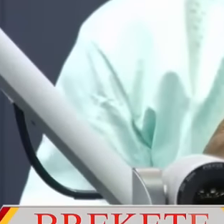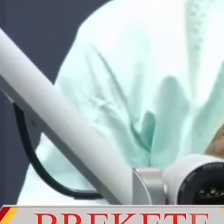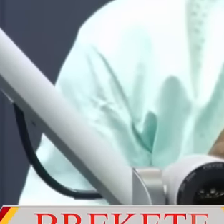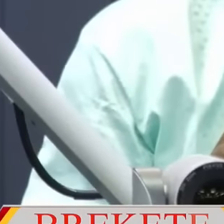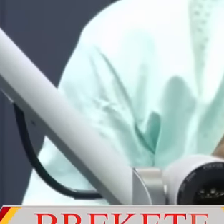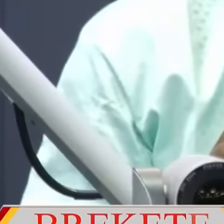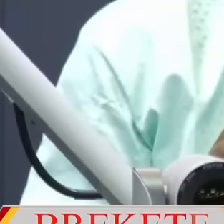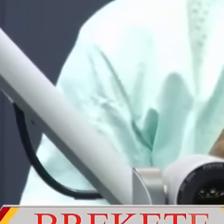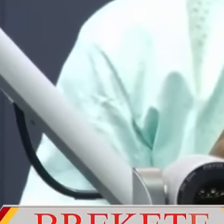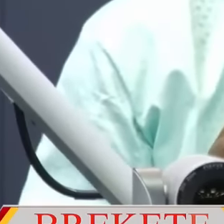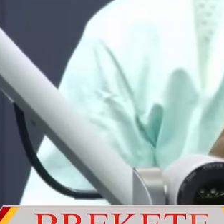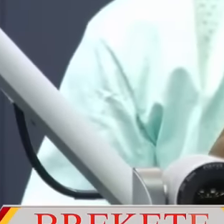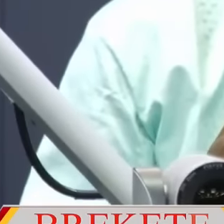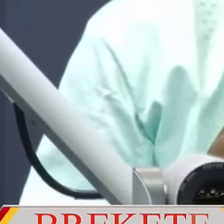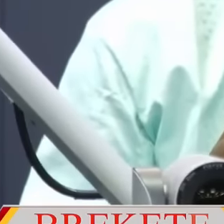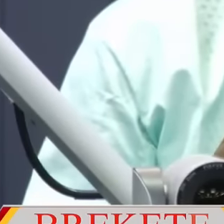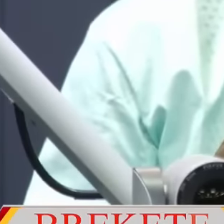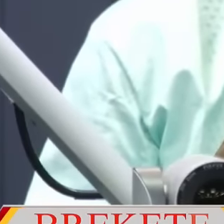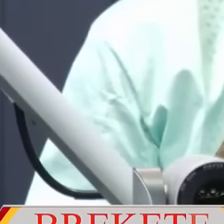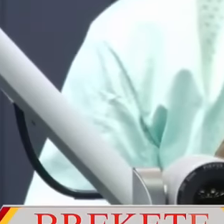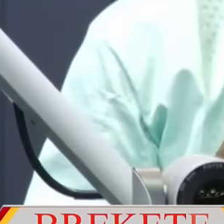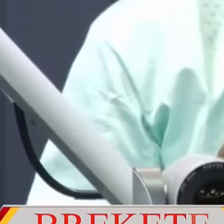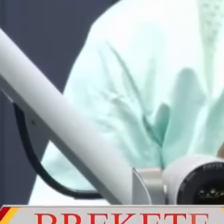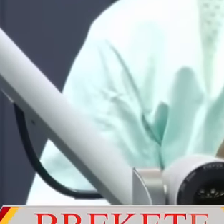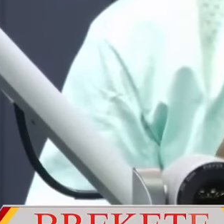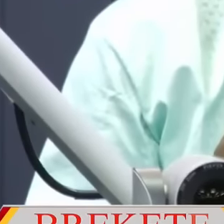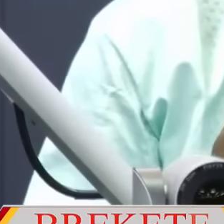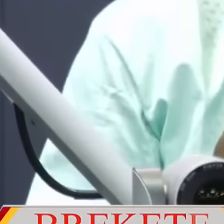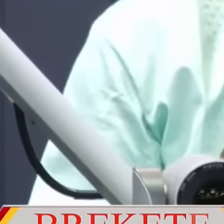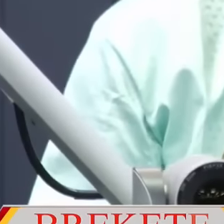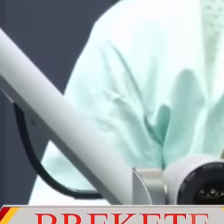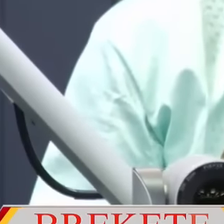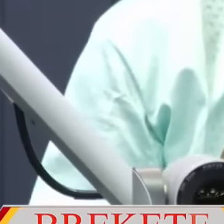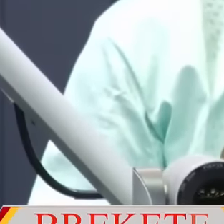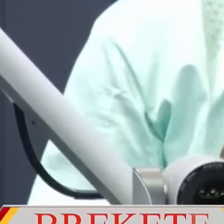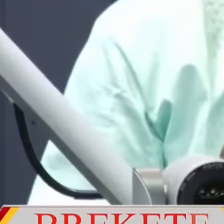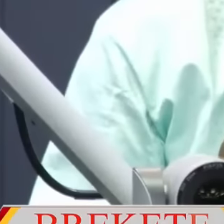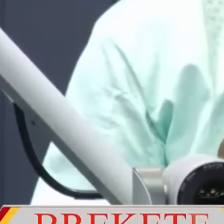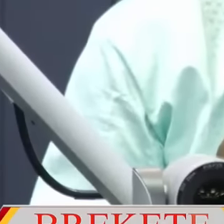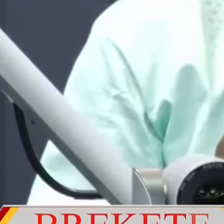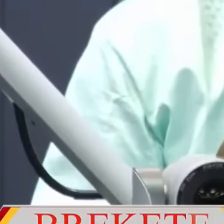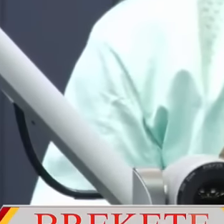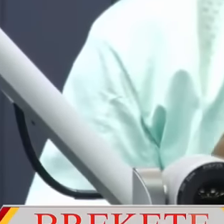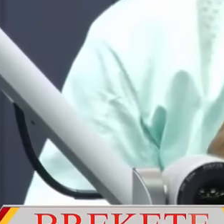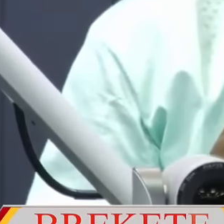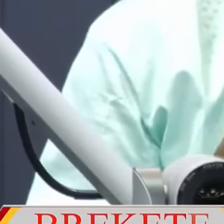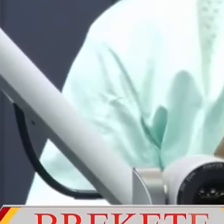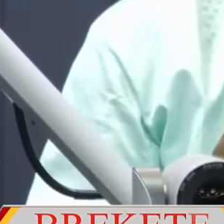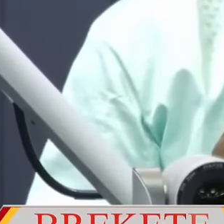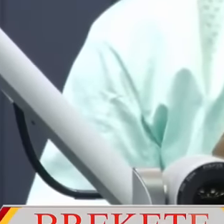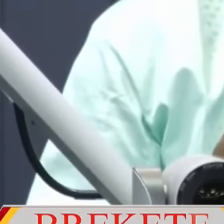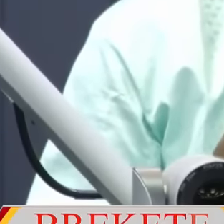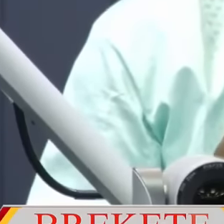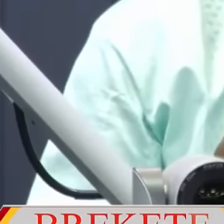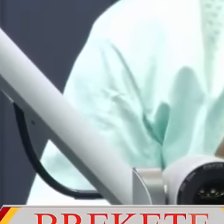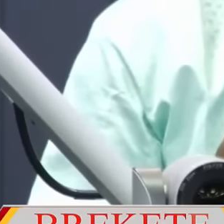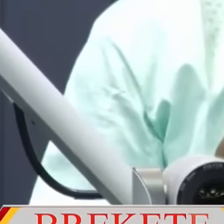ba zai bai wasu ne yariya ta ce mama yawa mama kin ji fa abin nan mama ta ce a yi